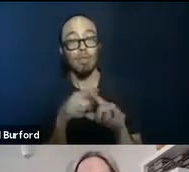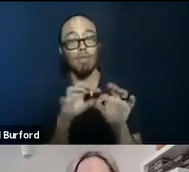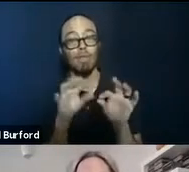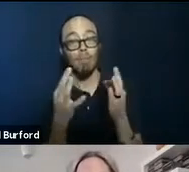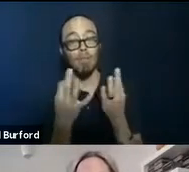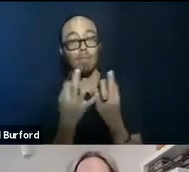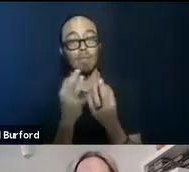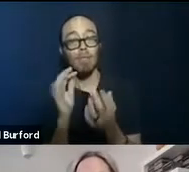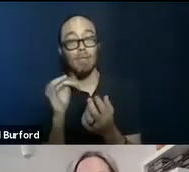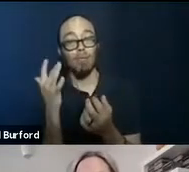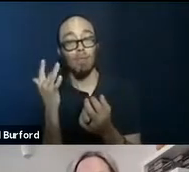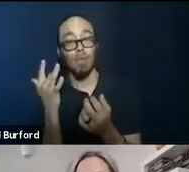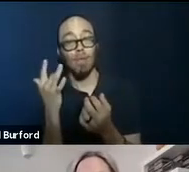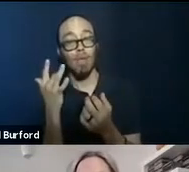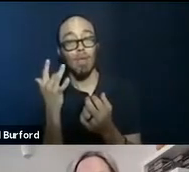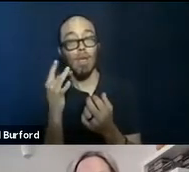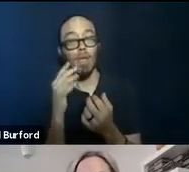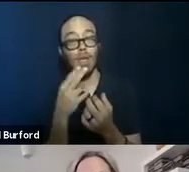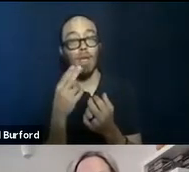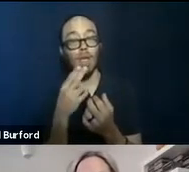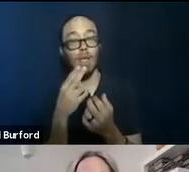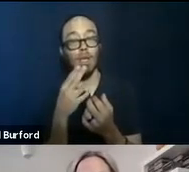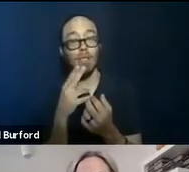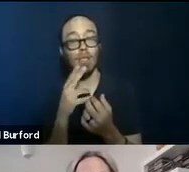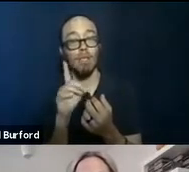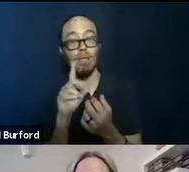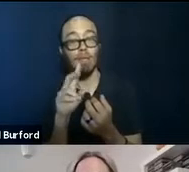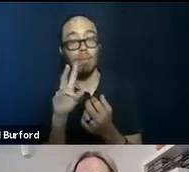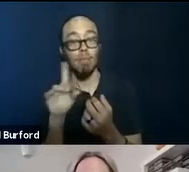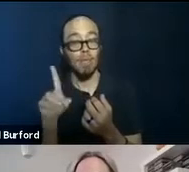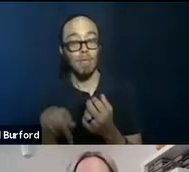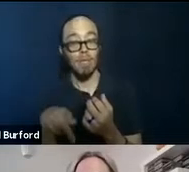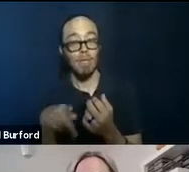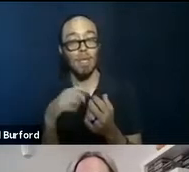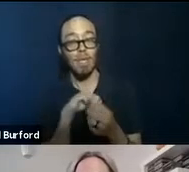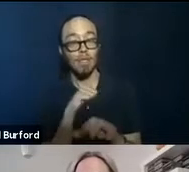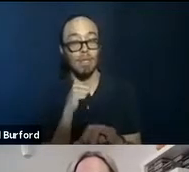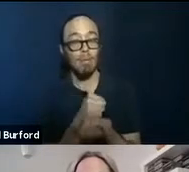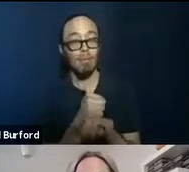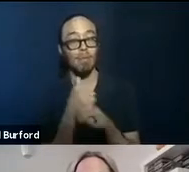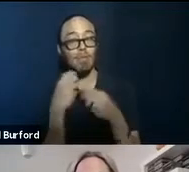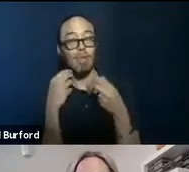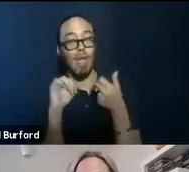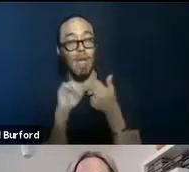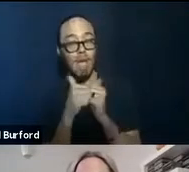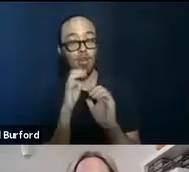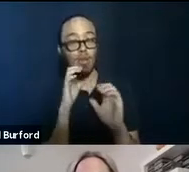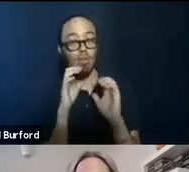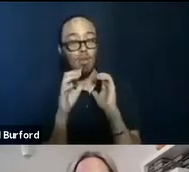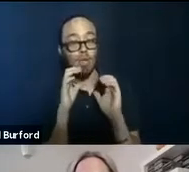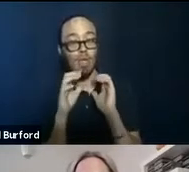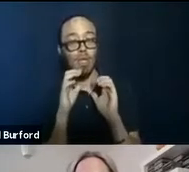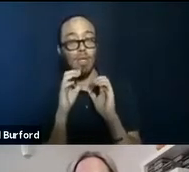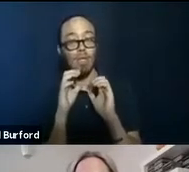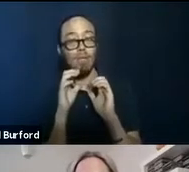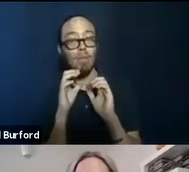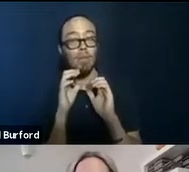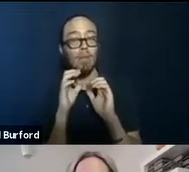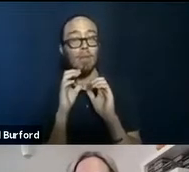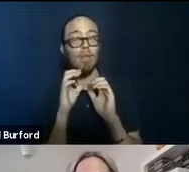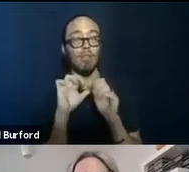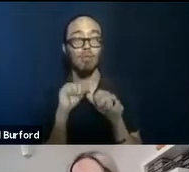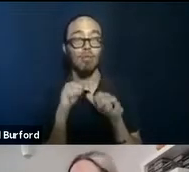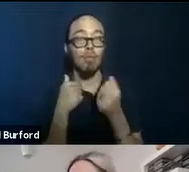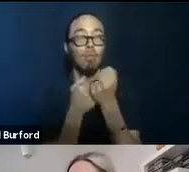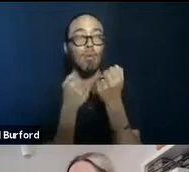why HVP Gatagara has established a way to communicate to these parents to support them